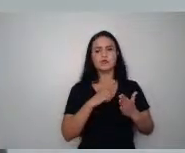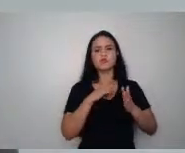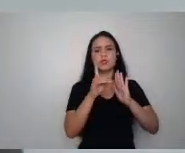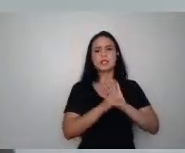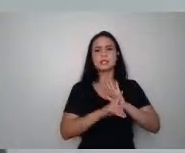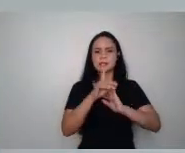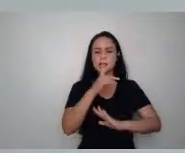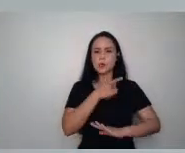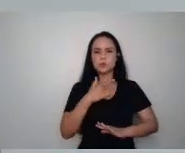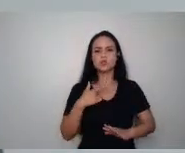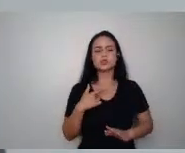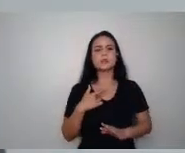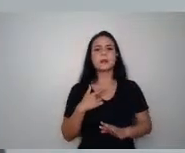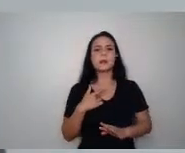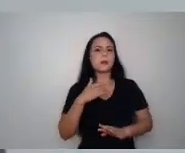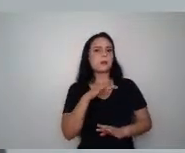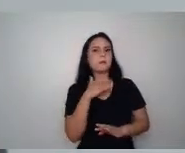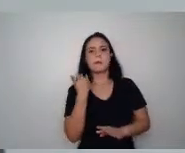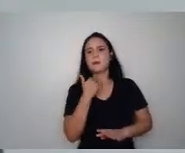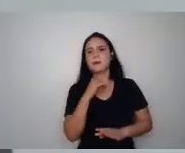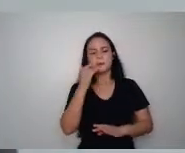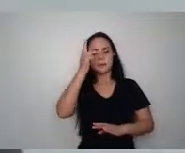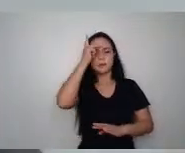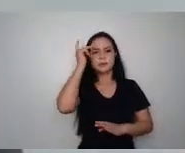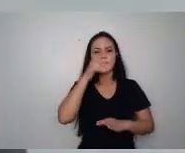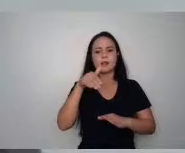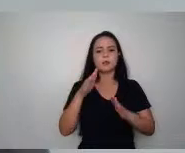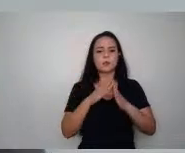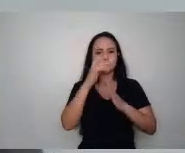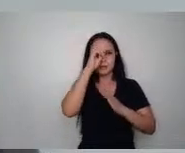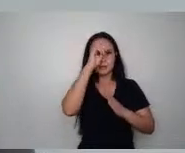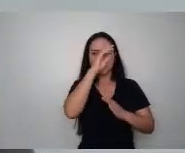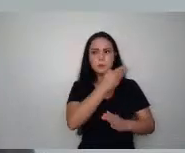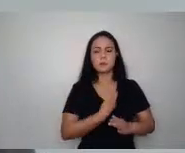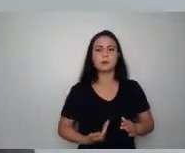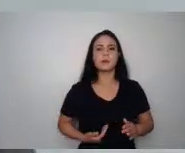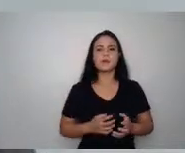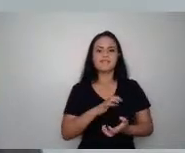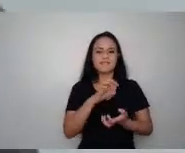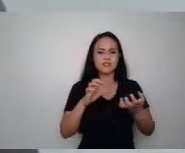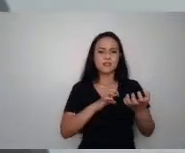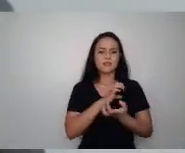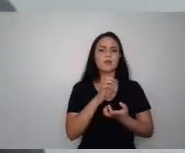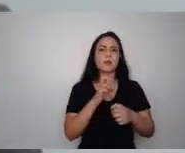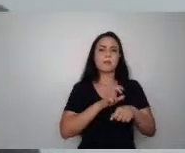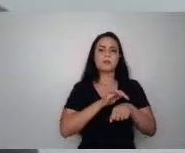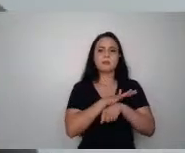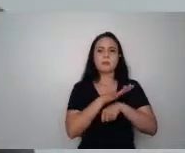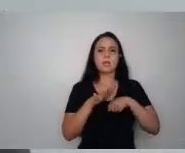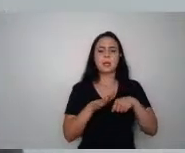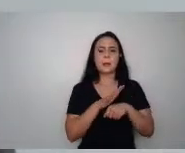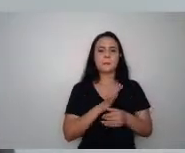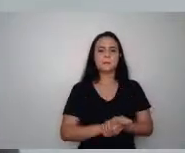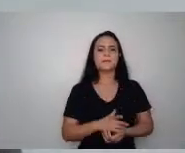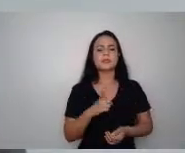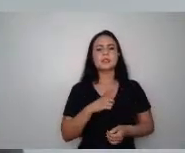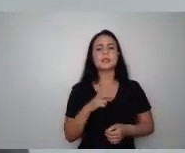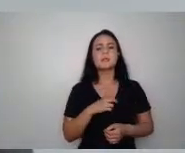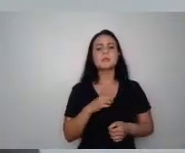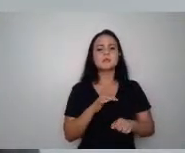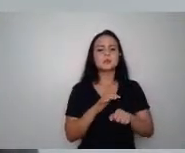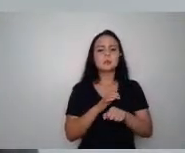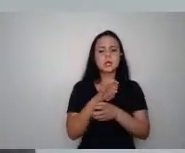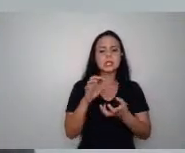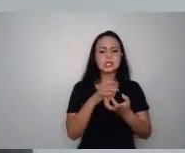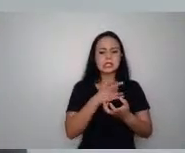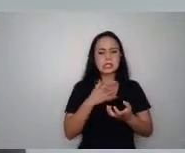went to public school. So everyone is entitled to healthcare, and that was made worse by the pandemic.